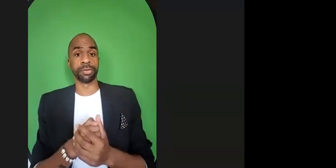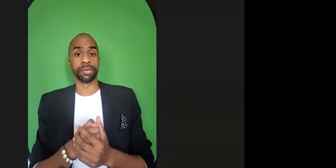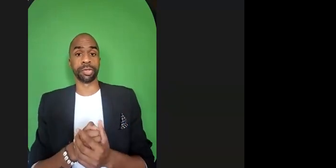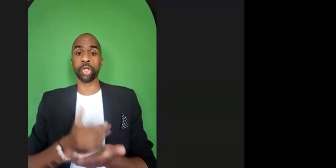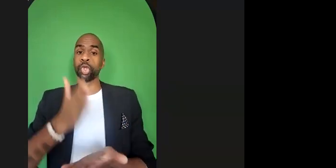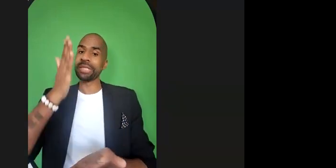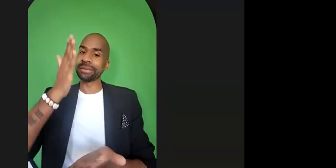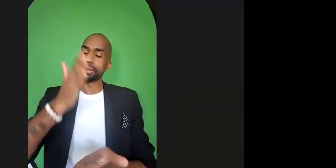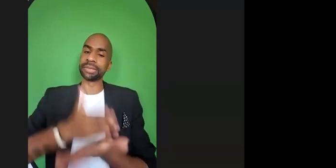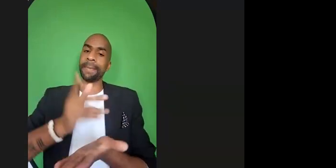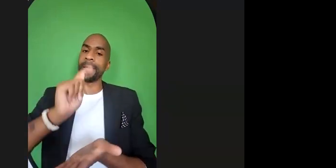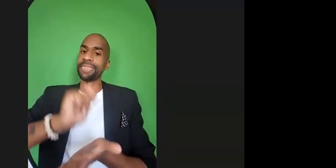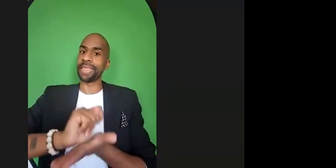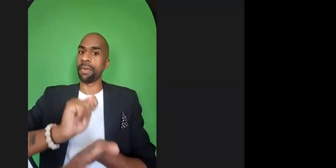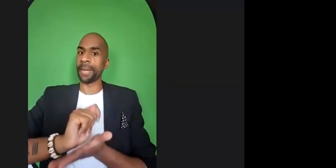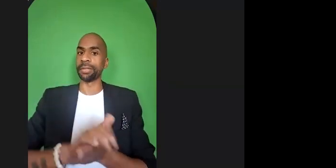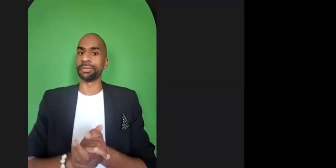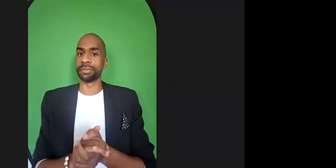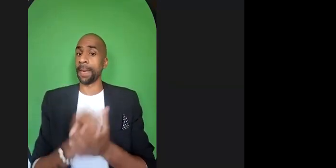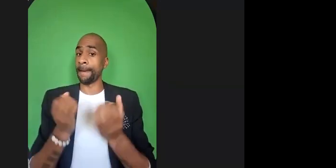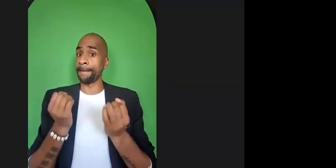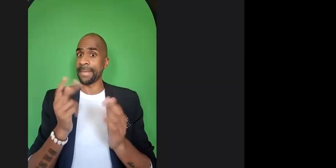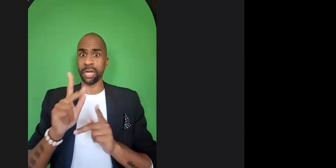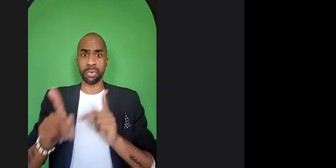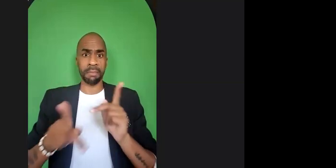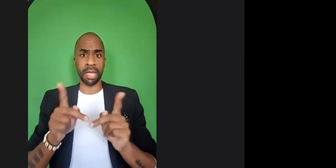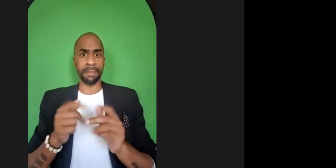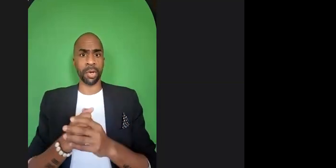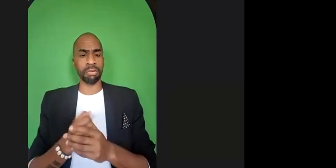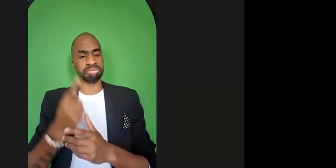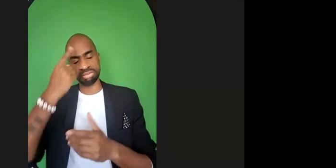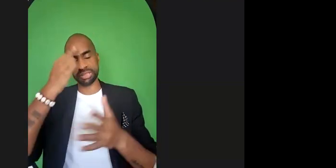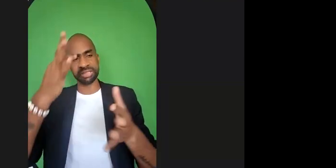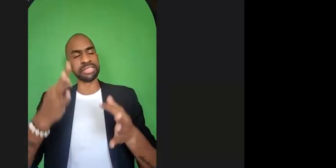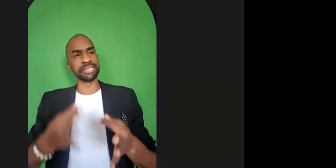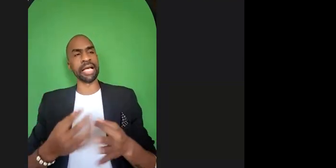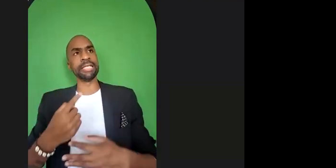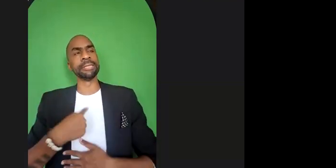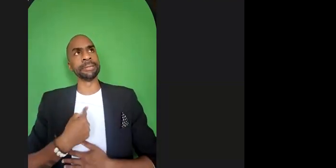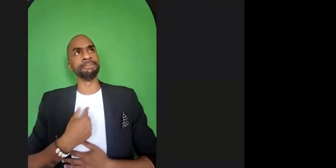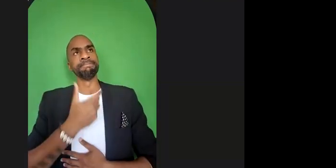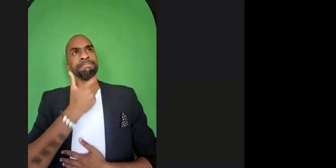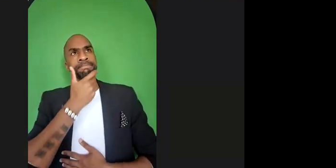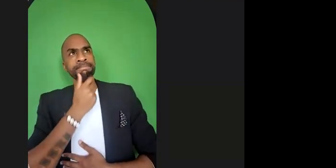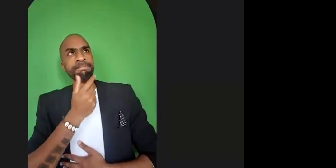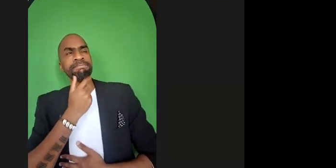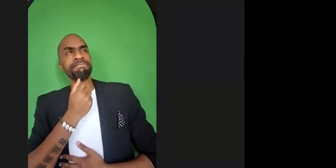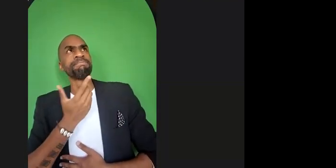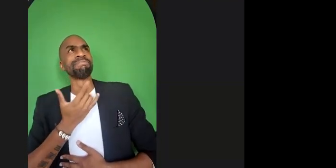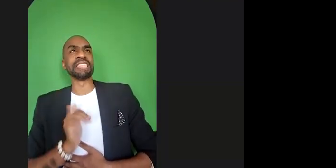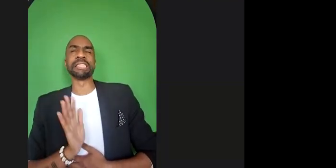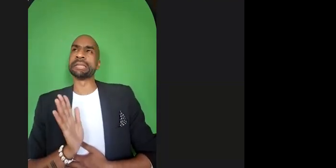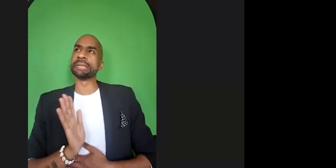prolonging treatments. So many people with ALS do get to a place where they are dependent on